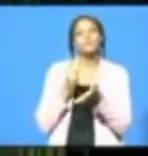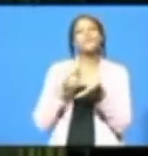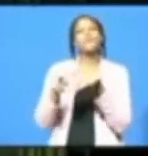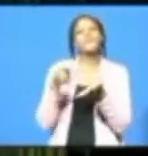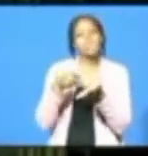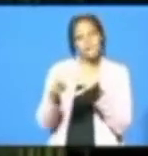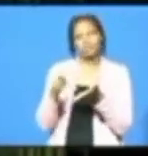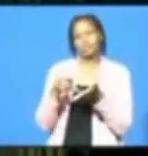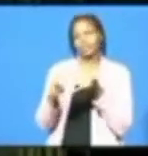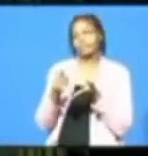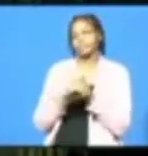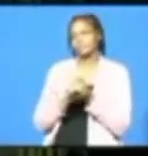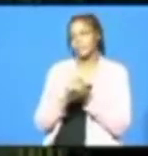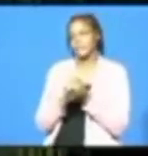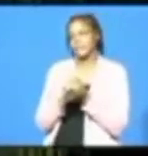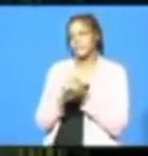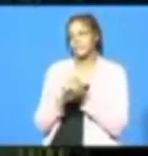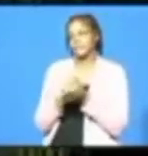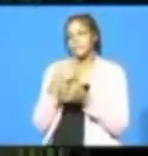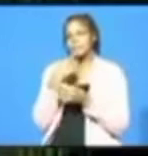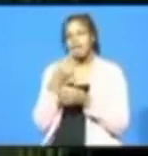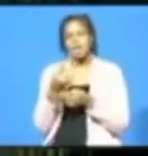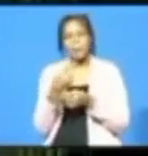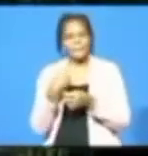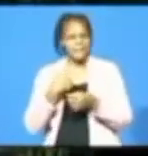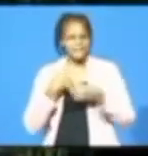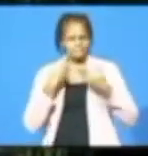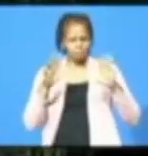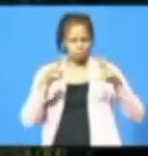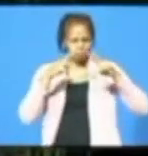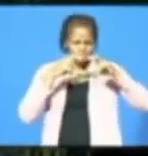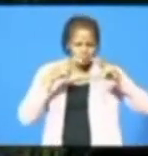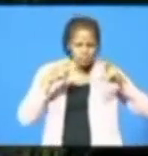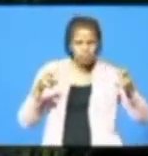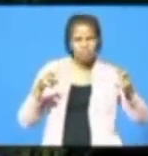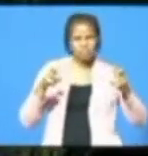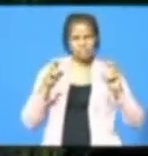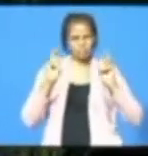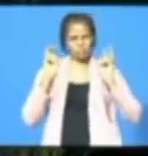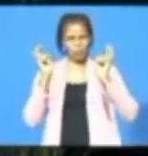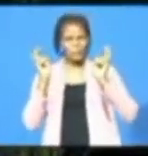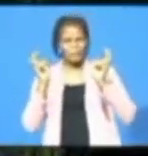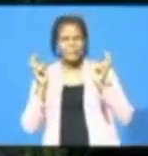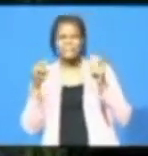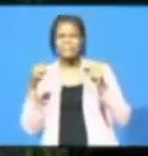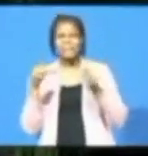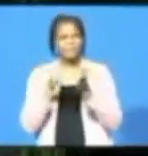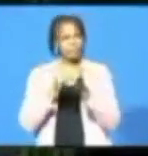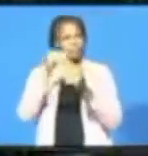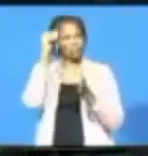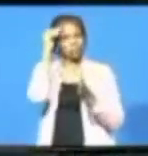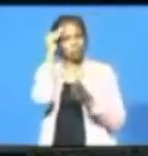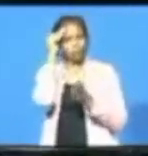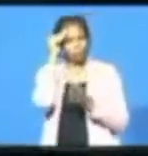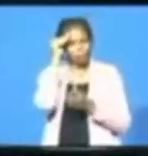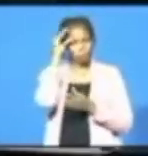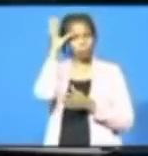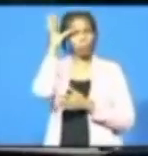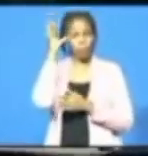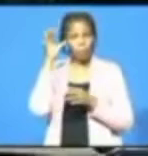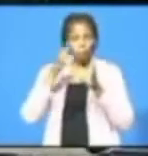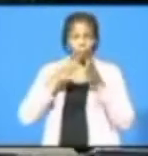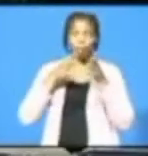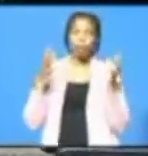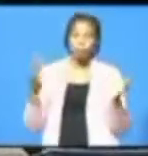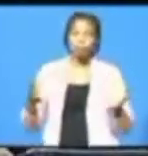I tell you, as I do my research on these subjects, I'm learning so much.